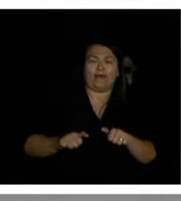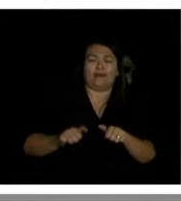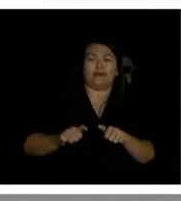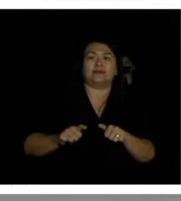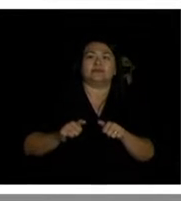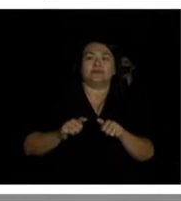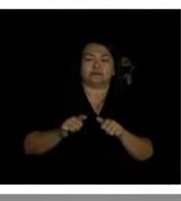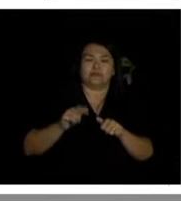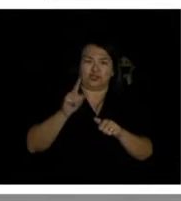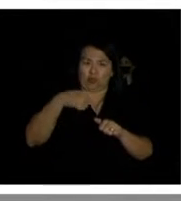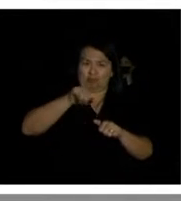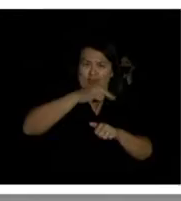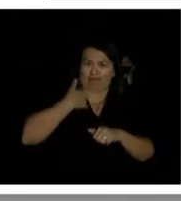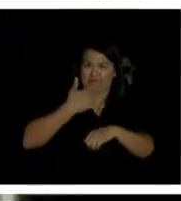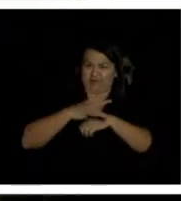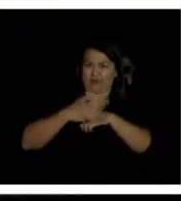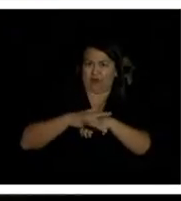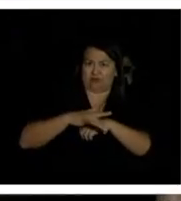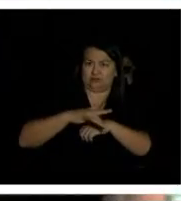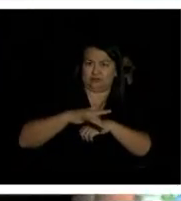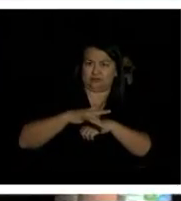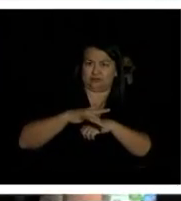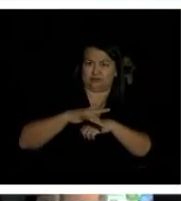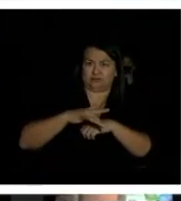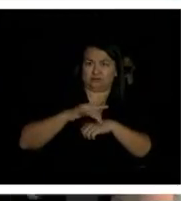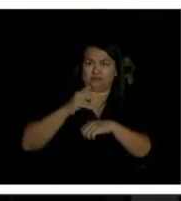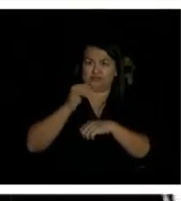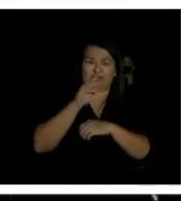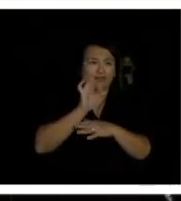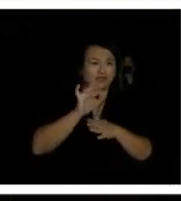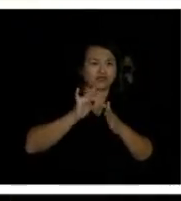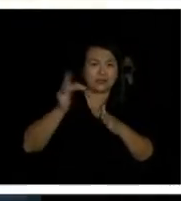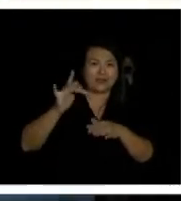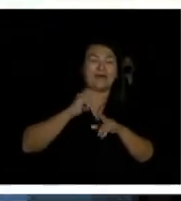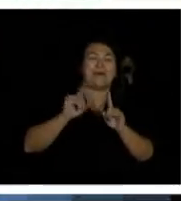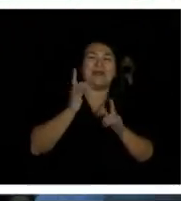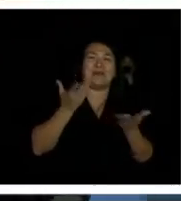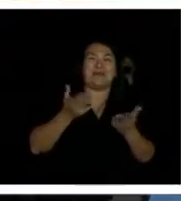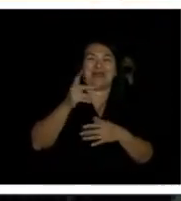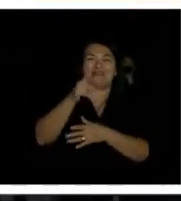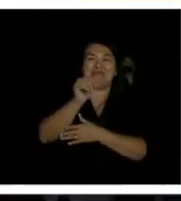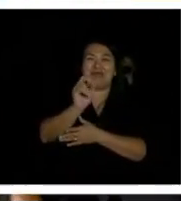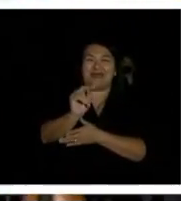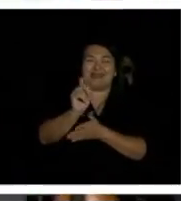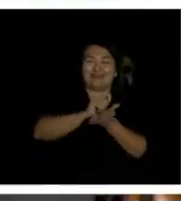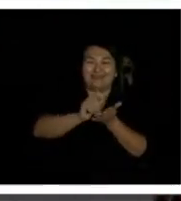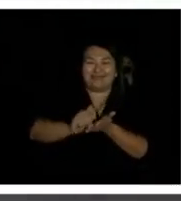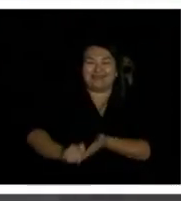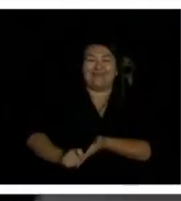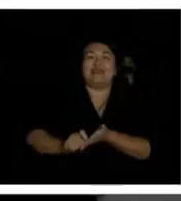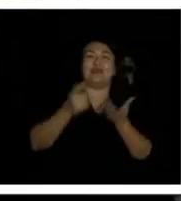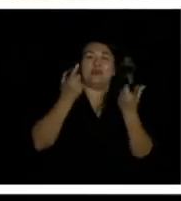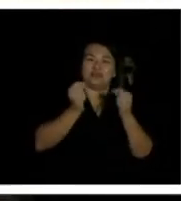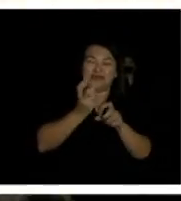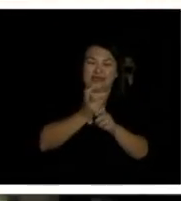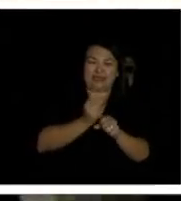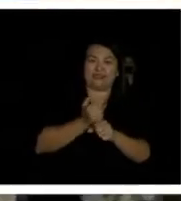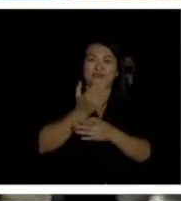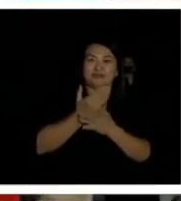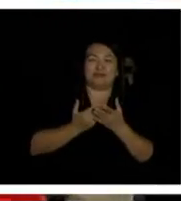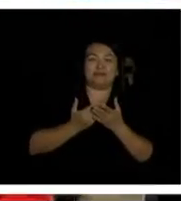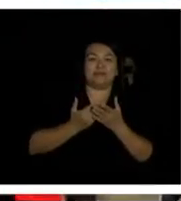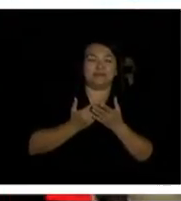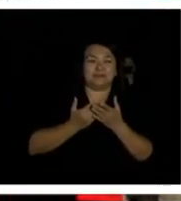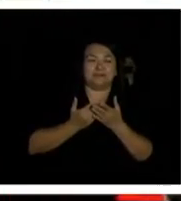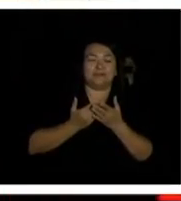table. Is the pencil sharpened? No, but you might have some pens. If not, we'll try to get you some. I think that there's